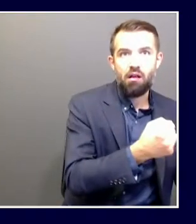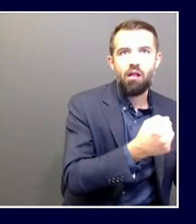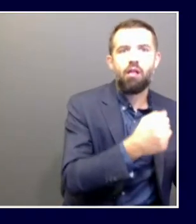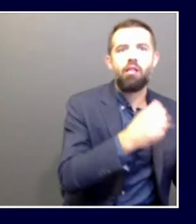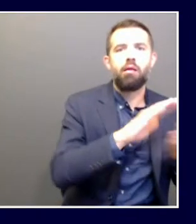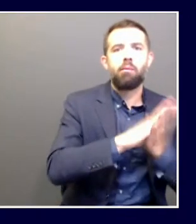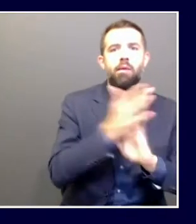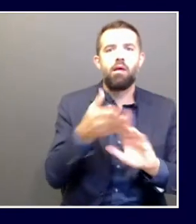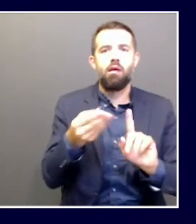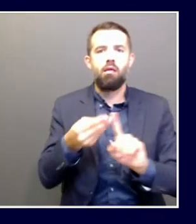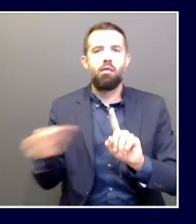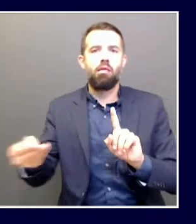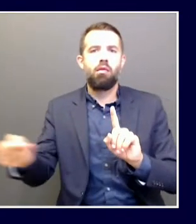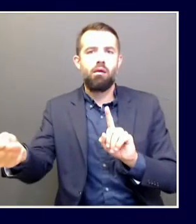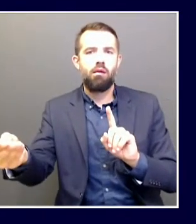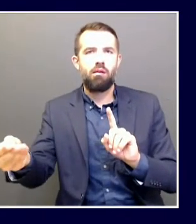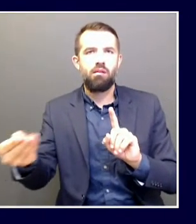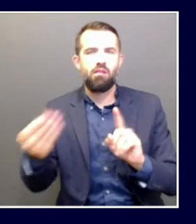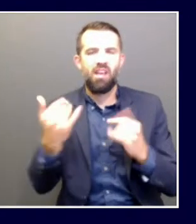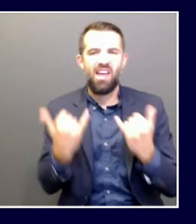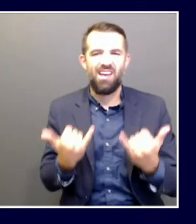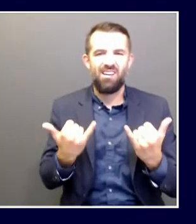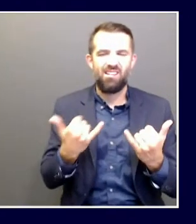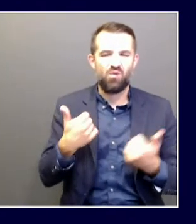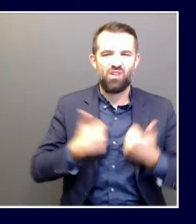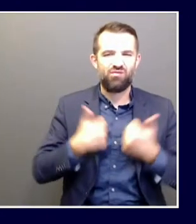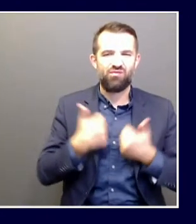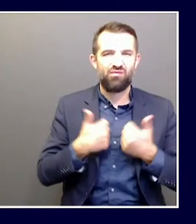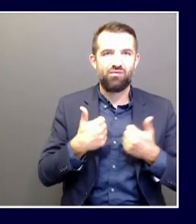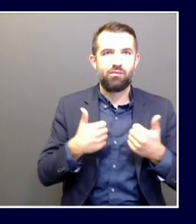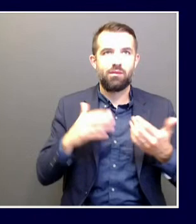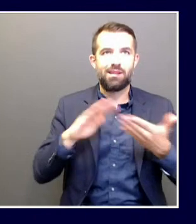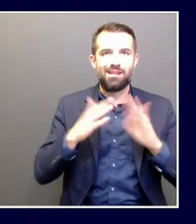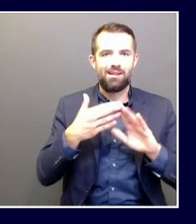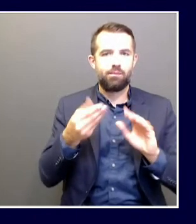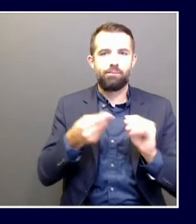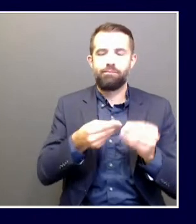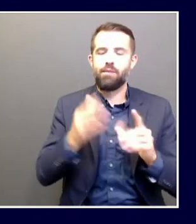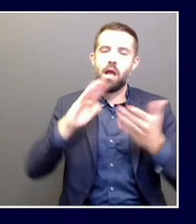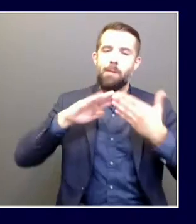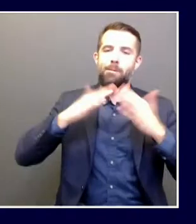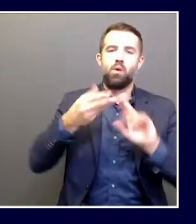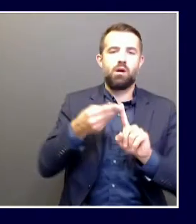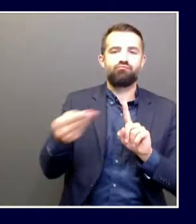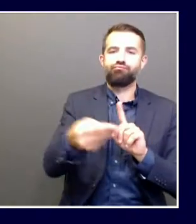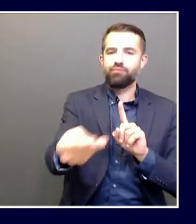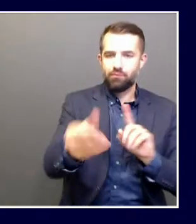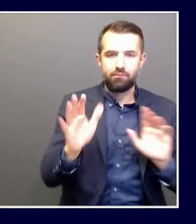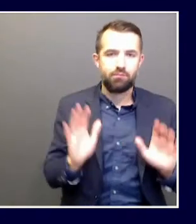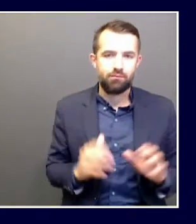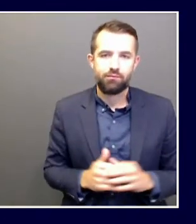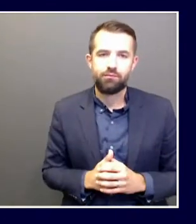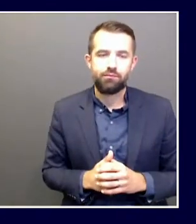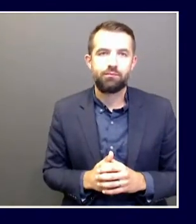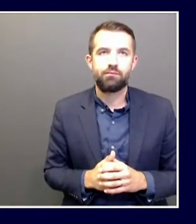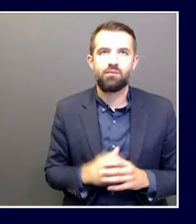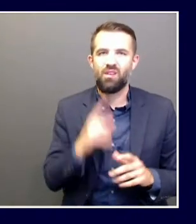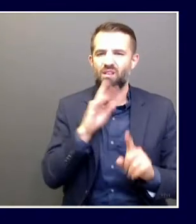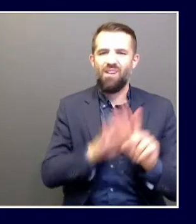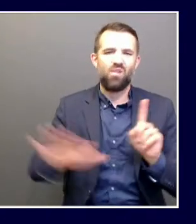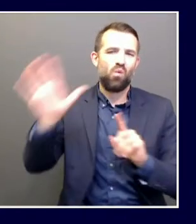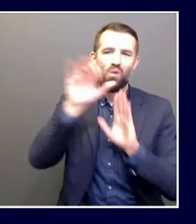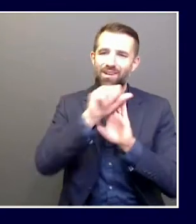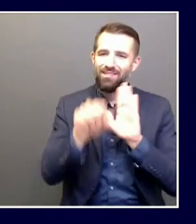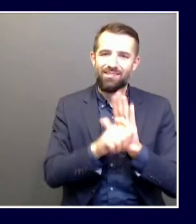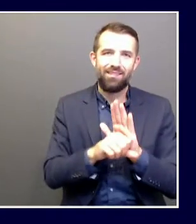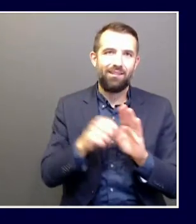predominantly community transmission. Almost in every corner of the state, cases that we are seeing are a